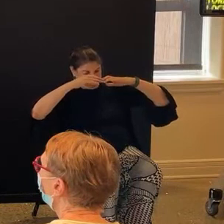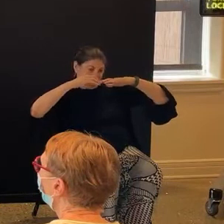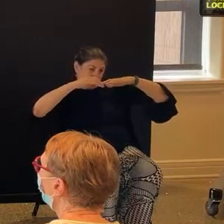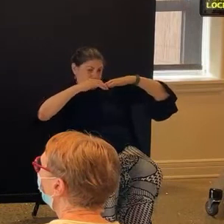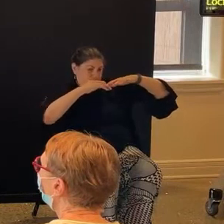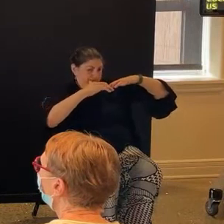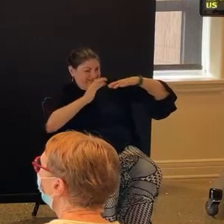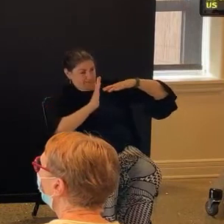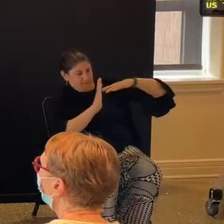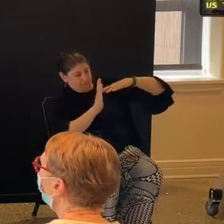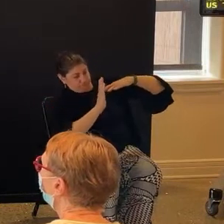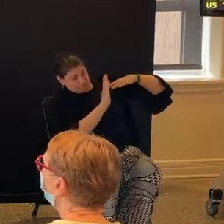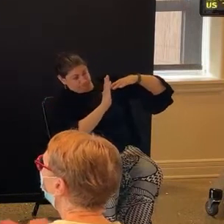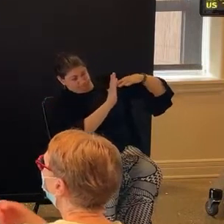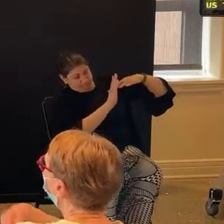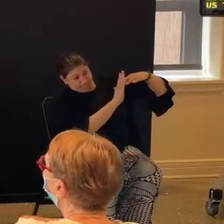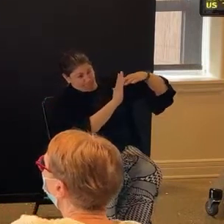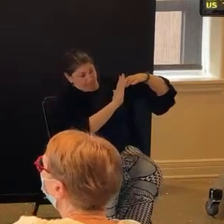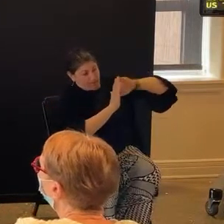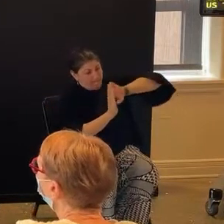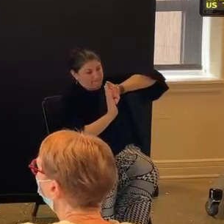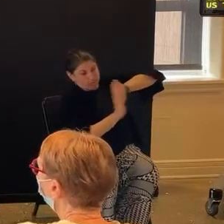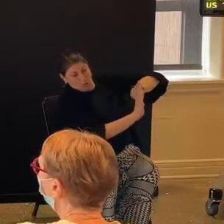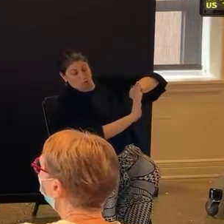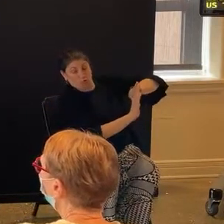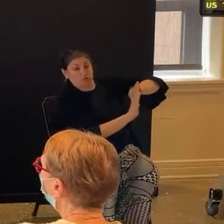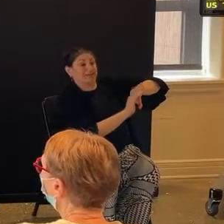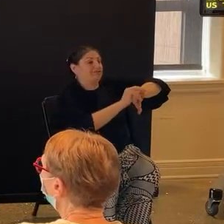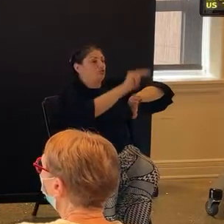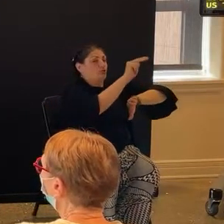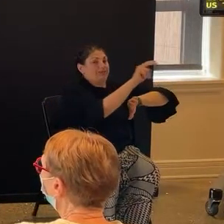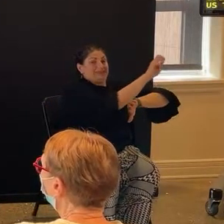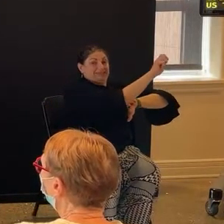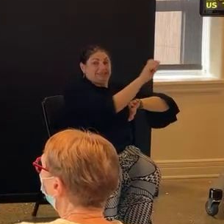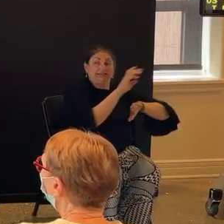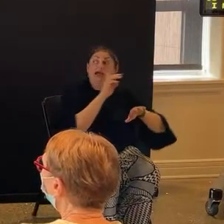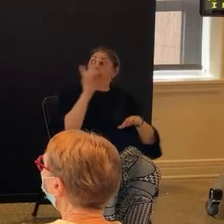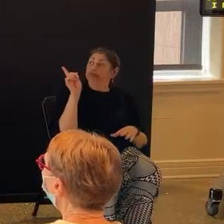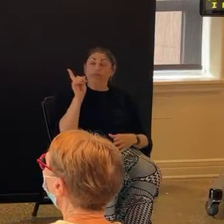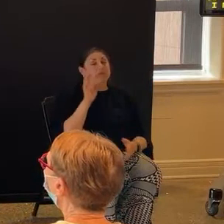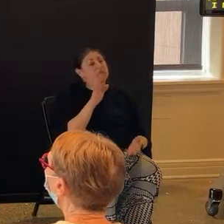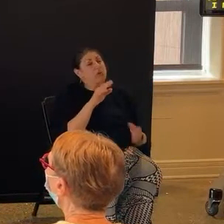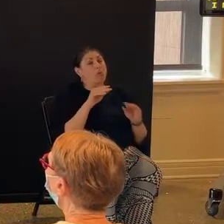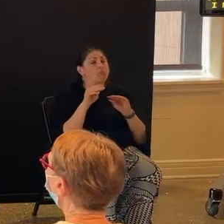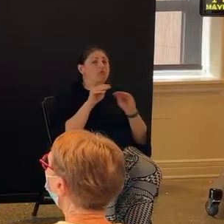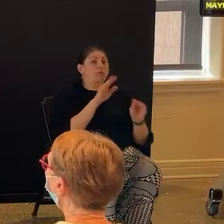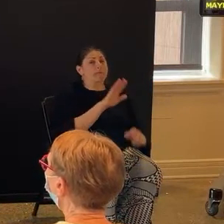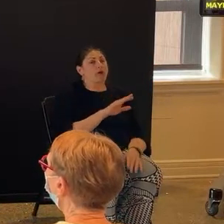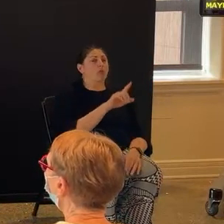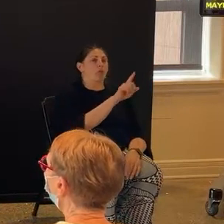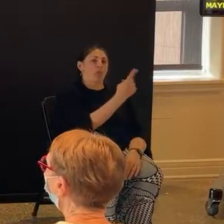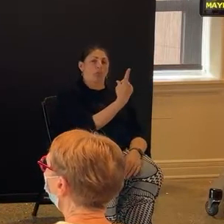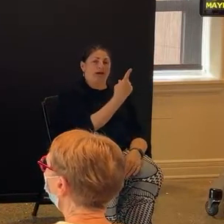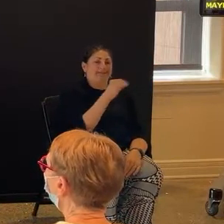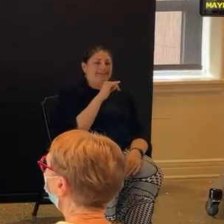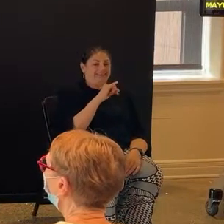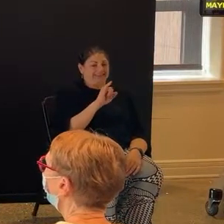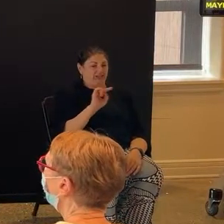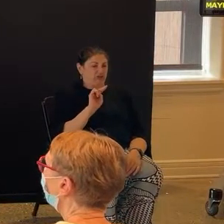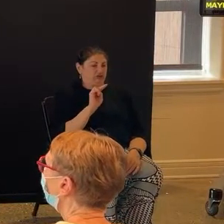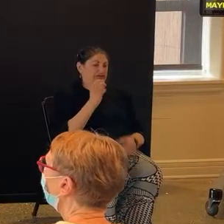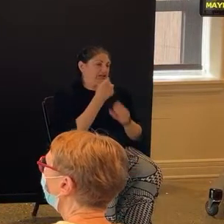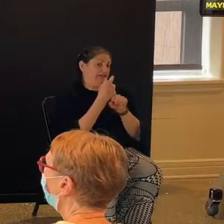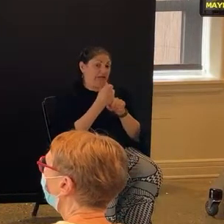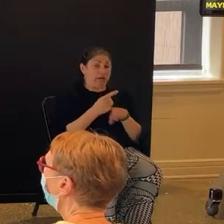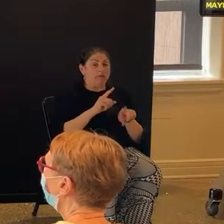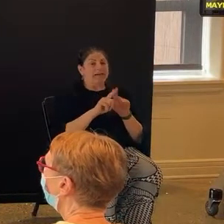much. I mean, you know, it's out on the coast, it's maybe about an inch a year. But when you think about how many